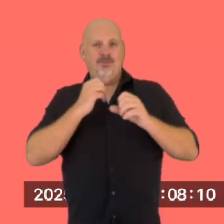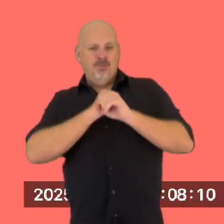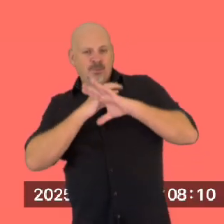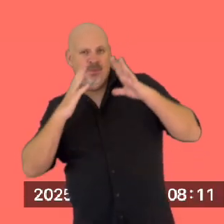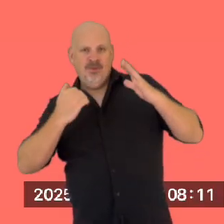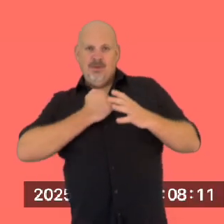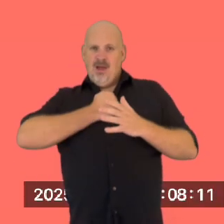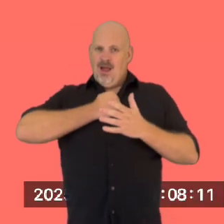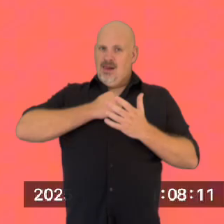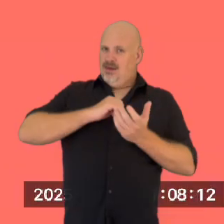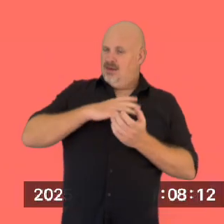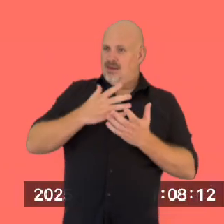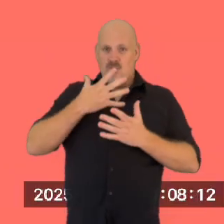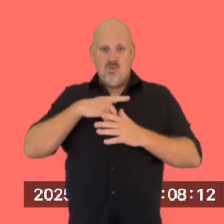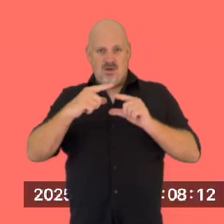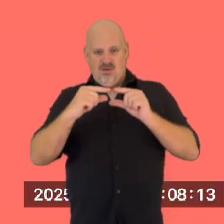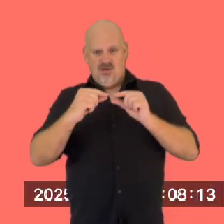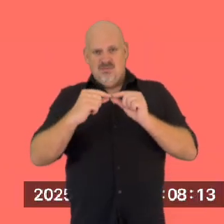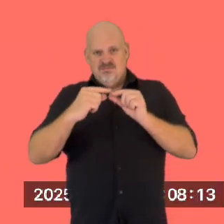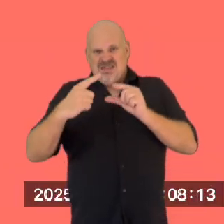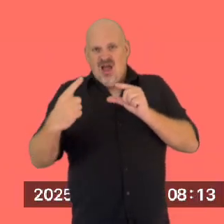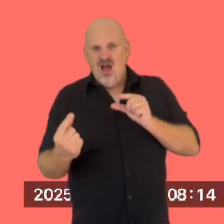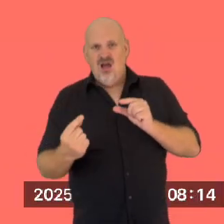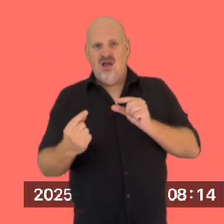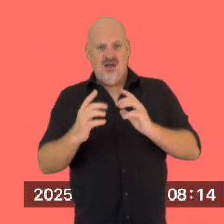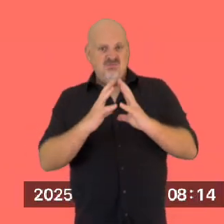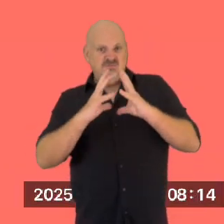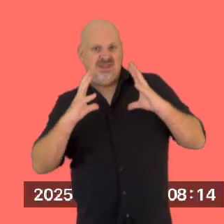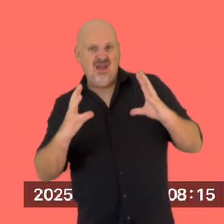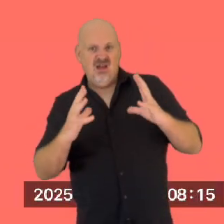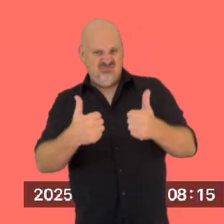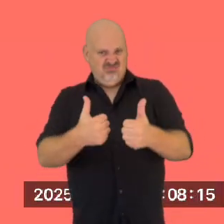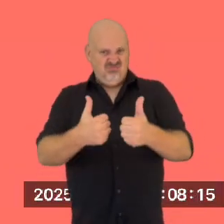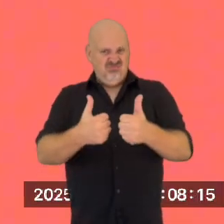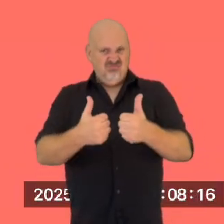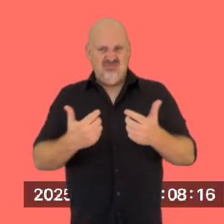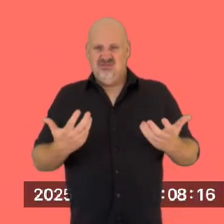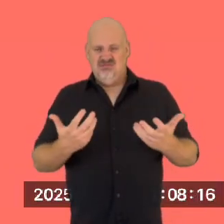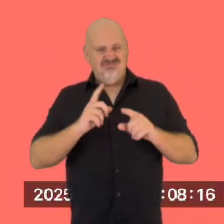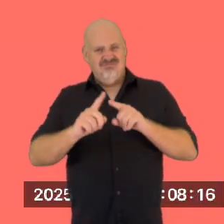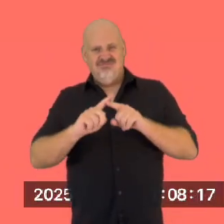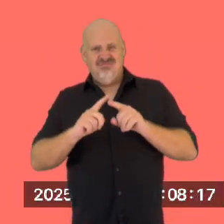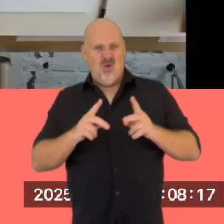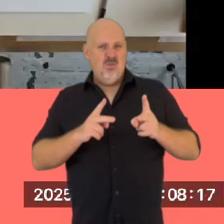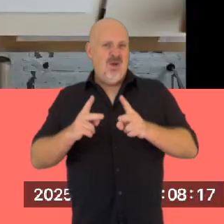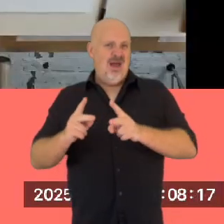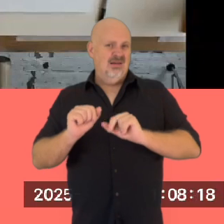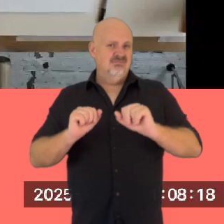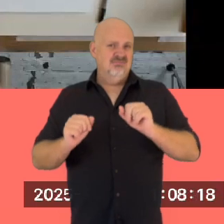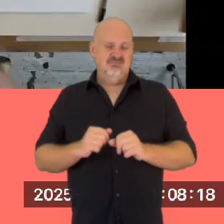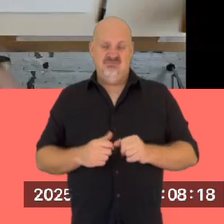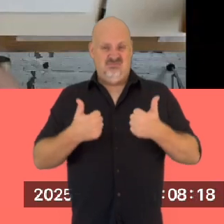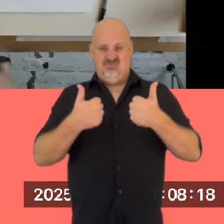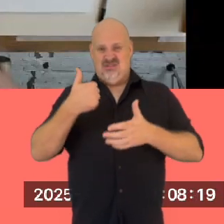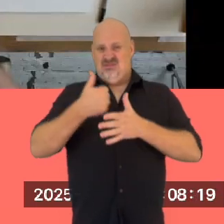and experimenting. So if you want to extend petals larger and make a larger rose, that's all great and all a really good way to go with everything.